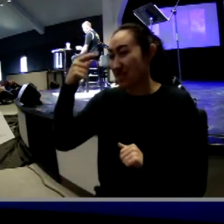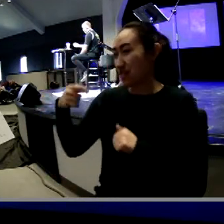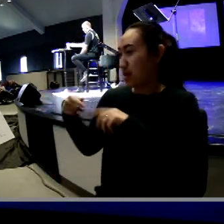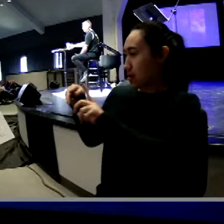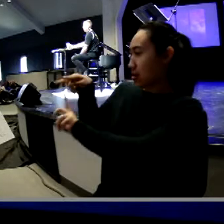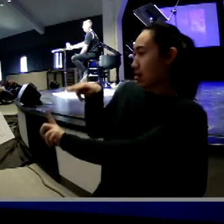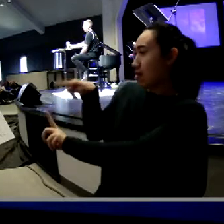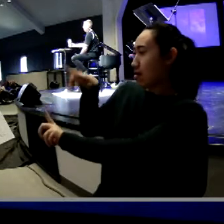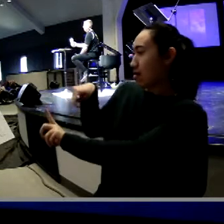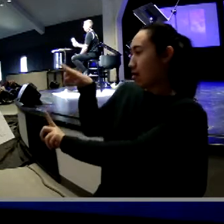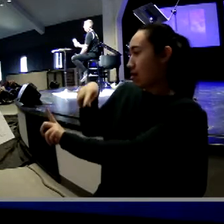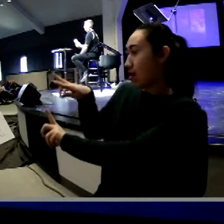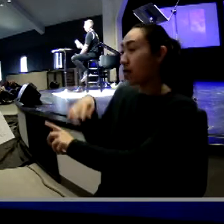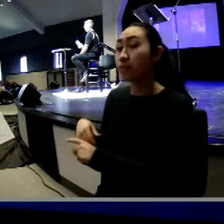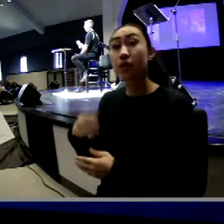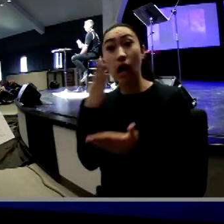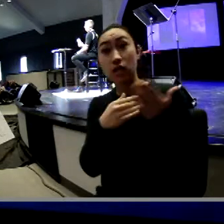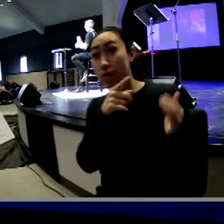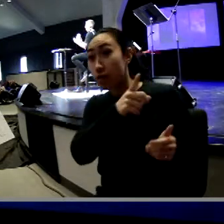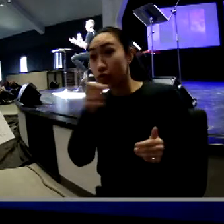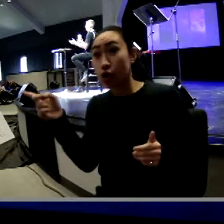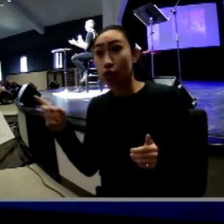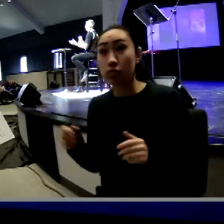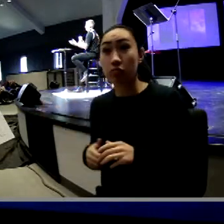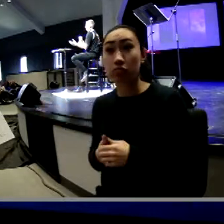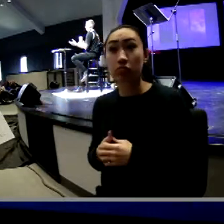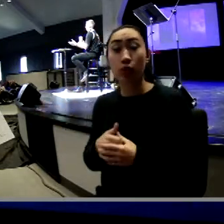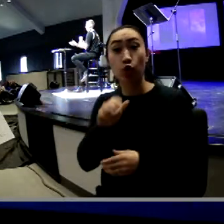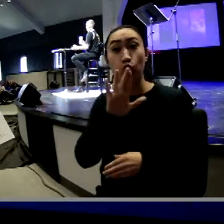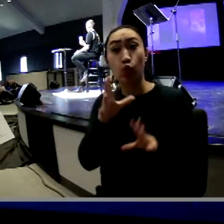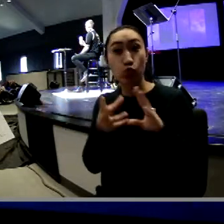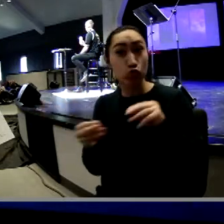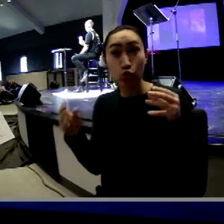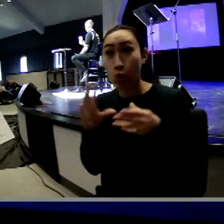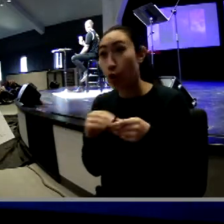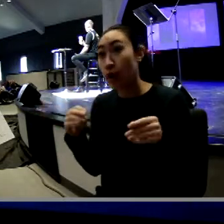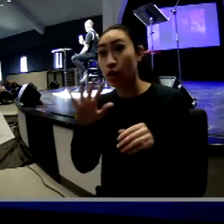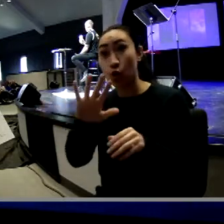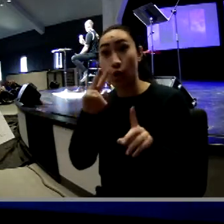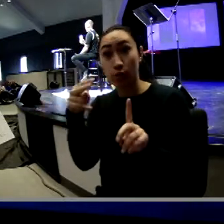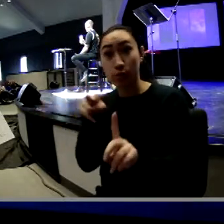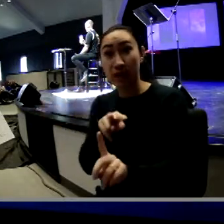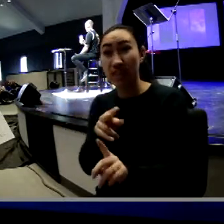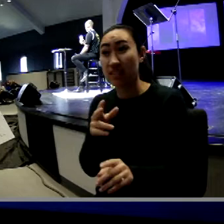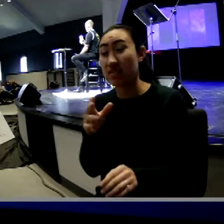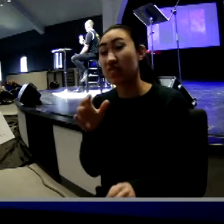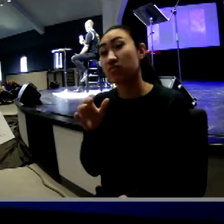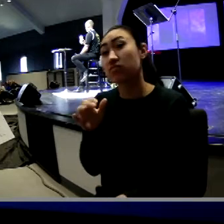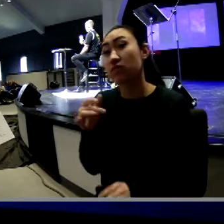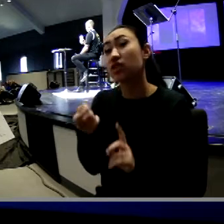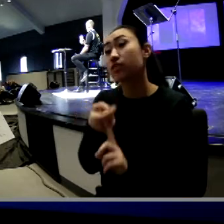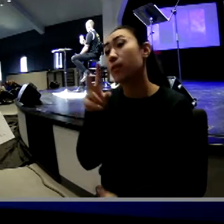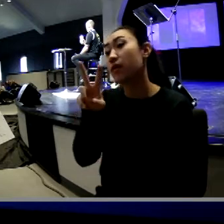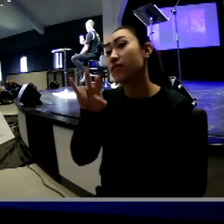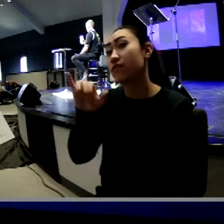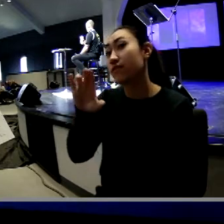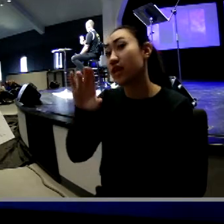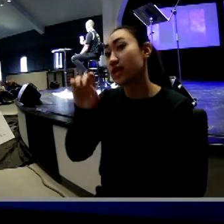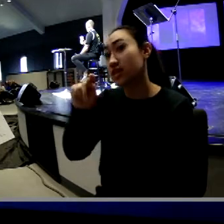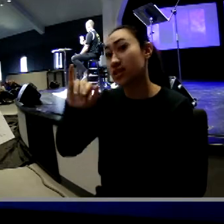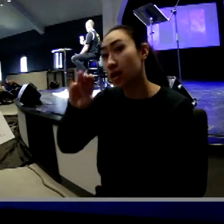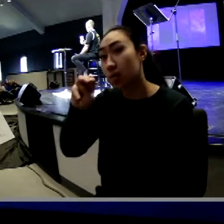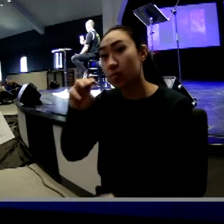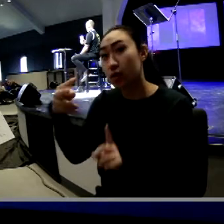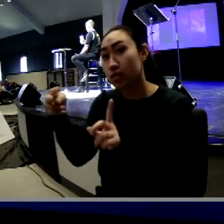Some of you, honestly, I'll be very transparent, your narrative for your story, your perspective is you're a victim. And no matter what happens,